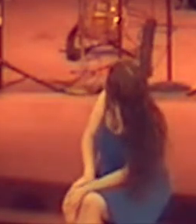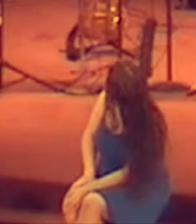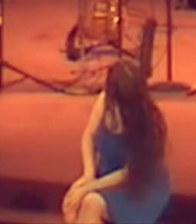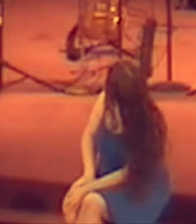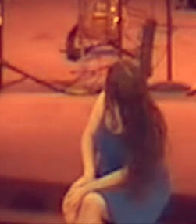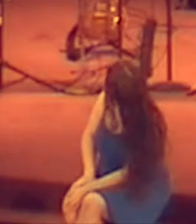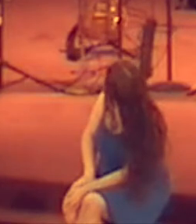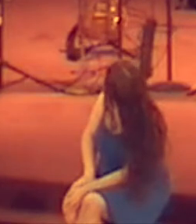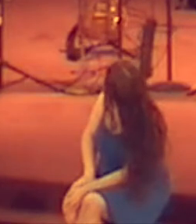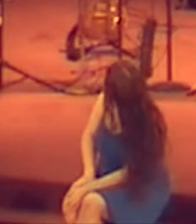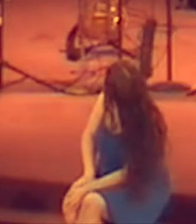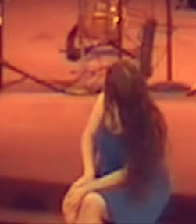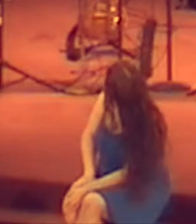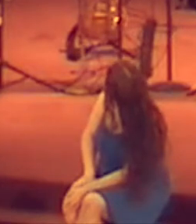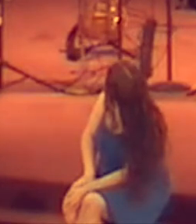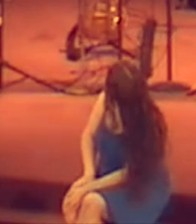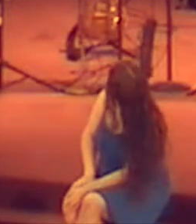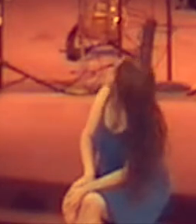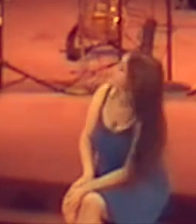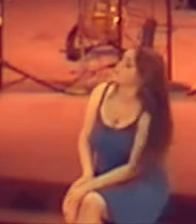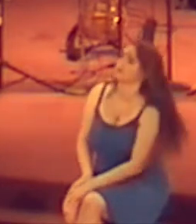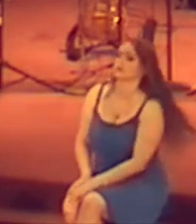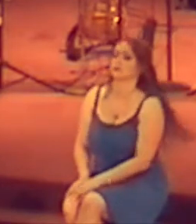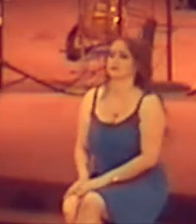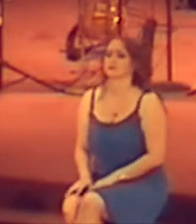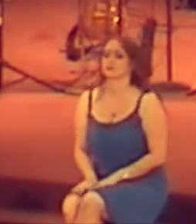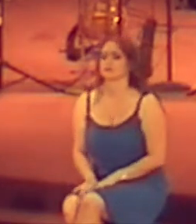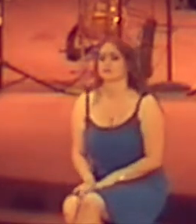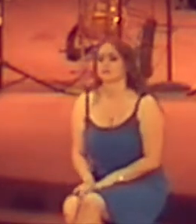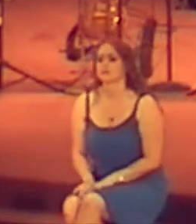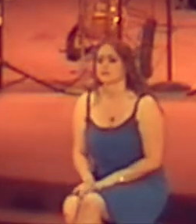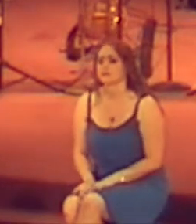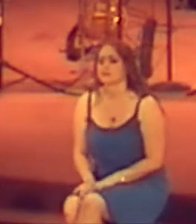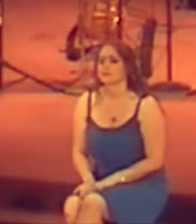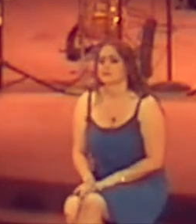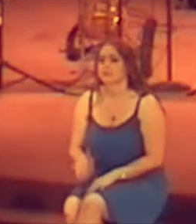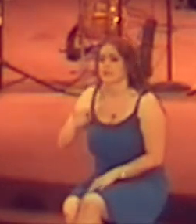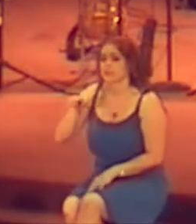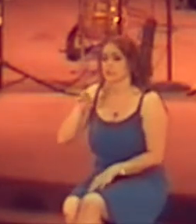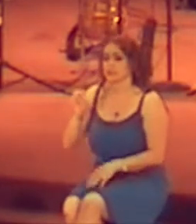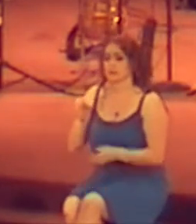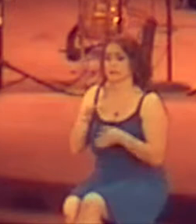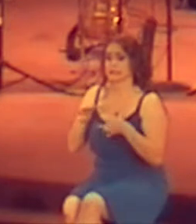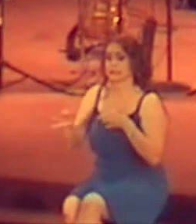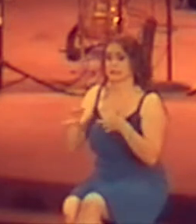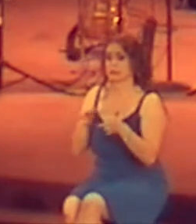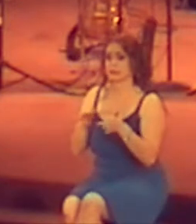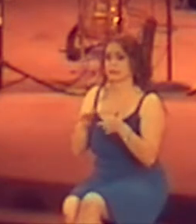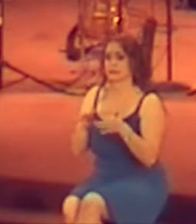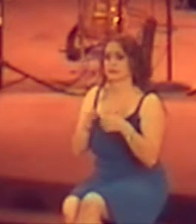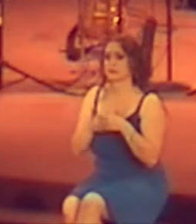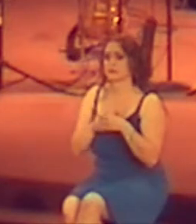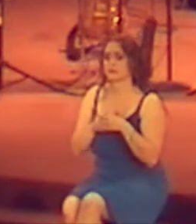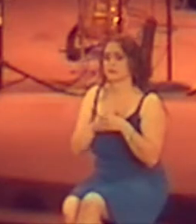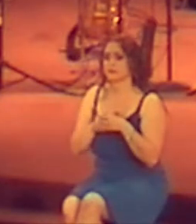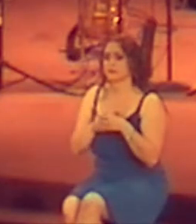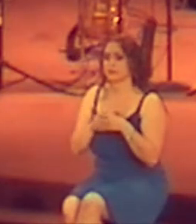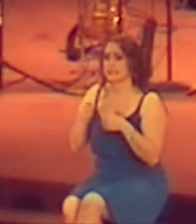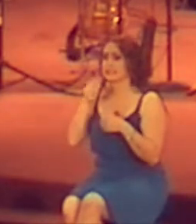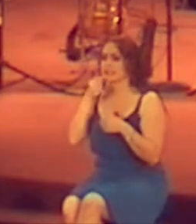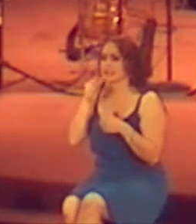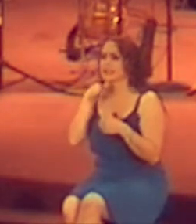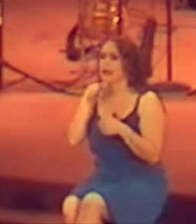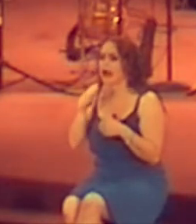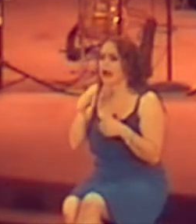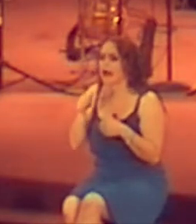sets on fire the course of our life and is set on fire by hell. James explains this illustration. Obviously, the tongue is not literal